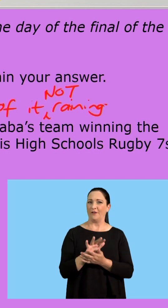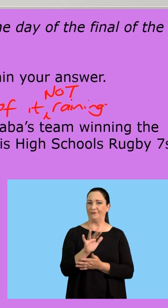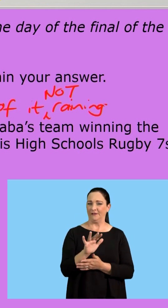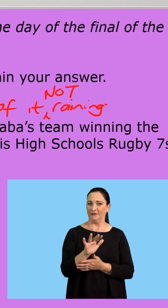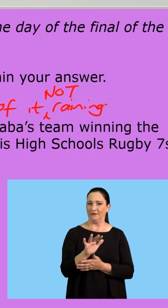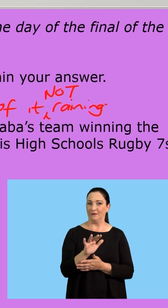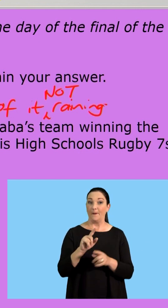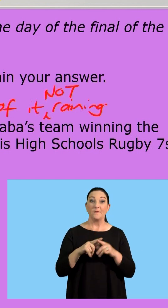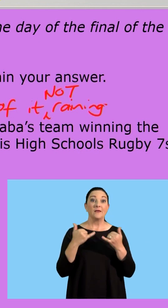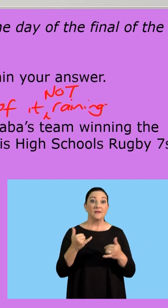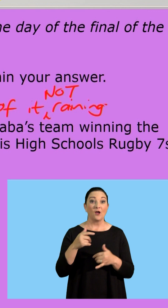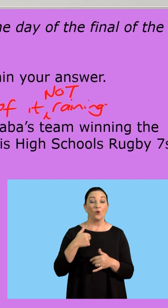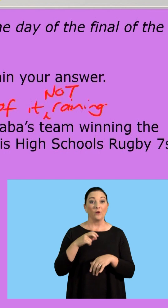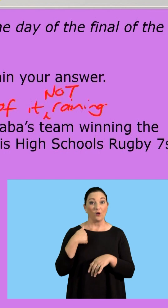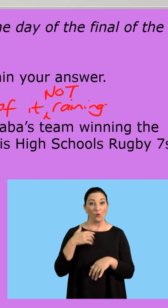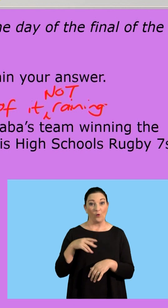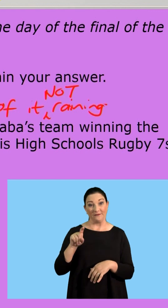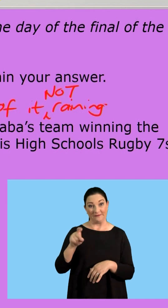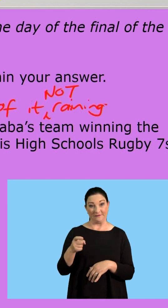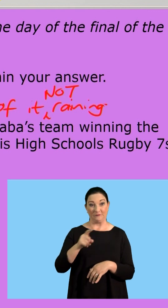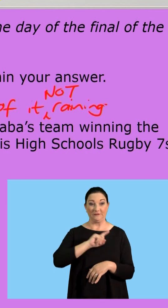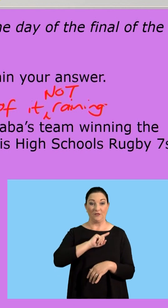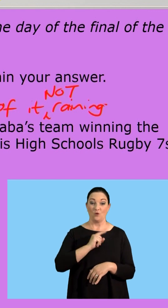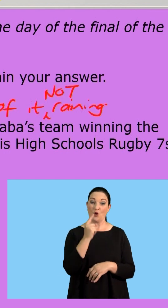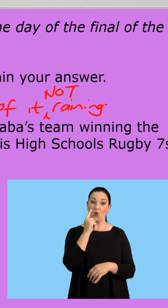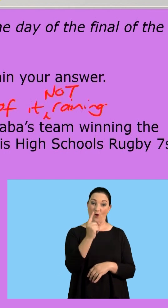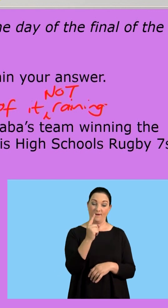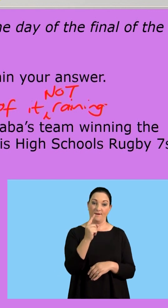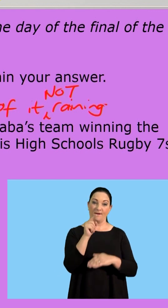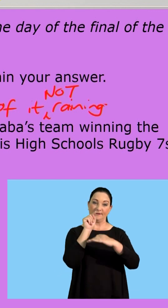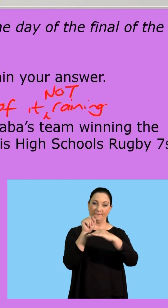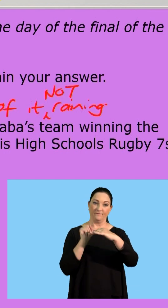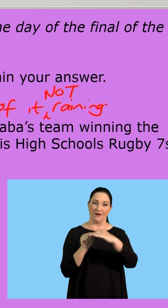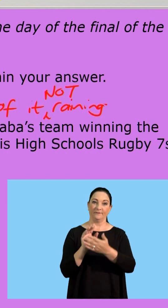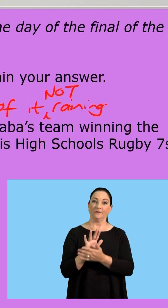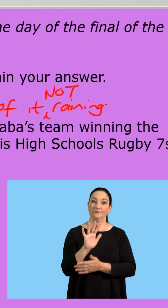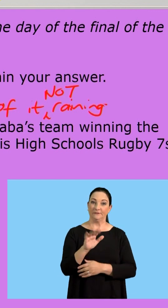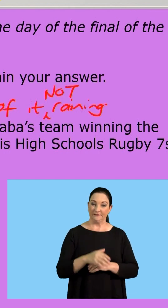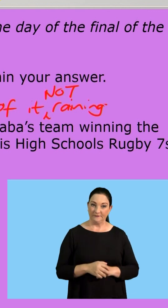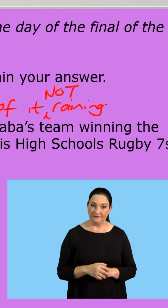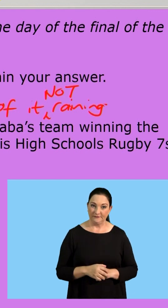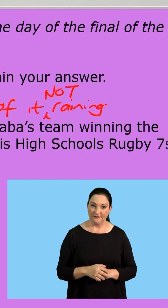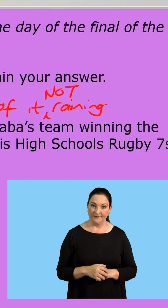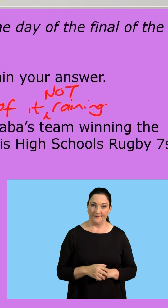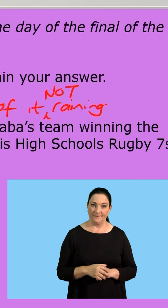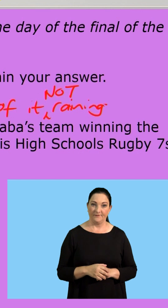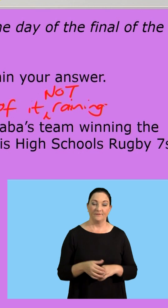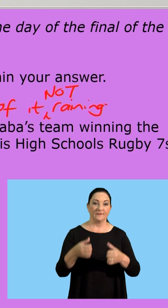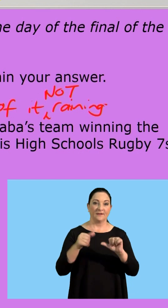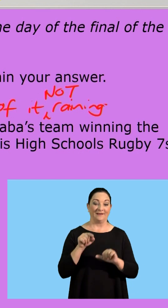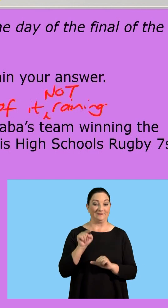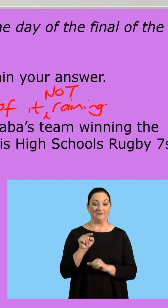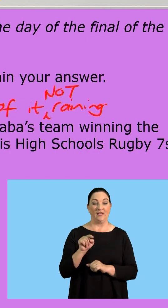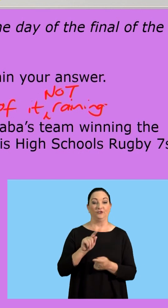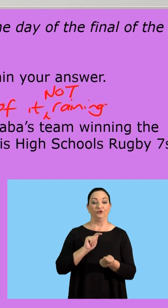my answer should be in decimal form. So now we'll say 1 divided by 15. Okay, and then I'm going to change